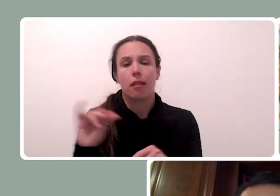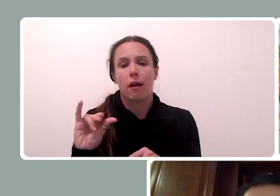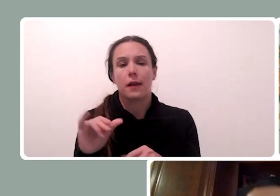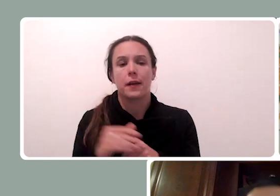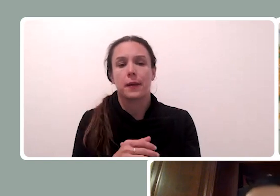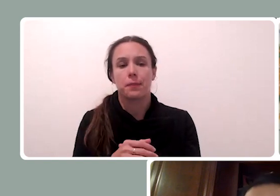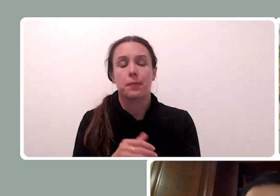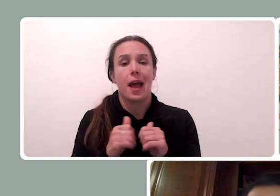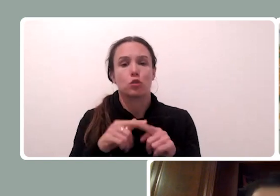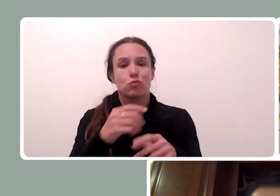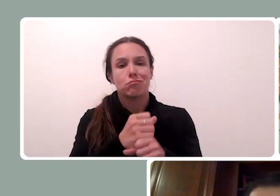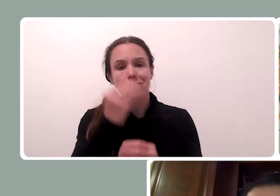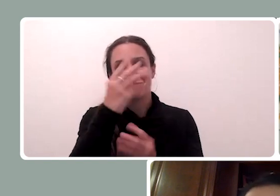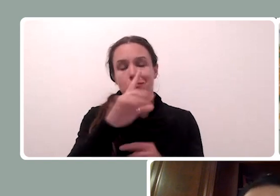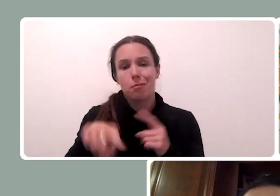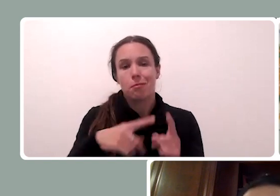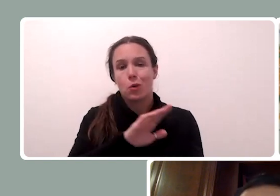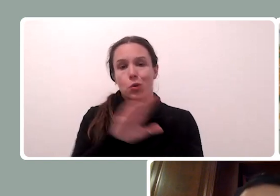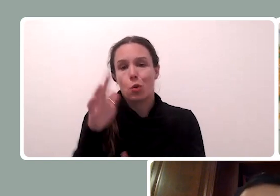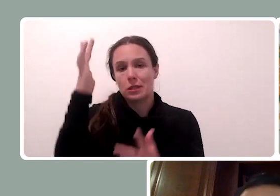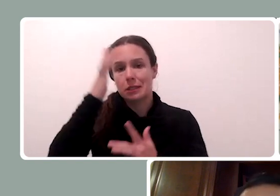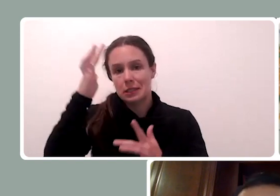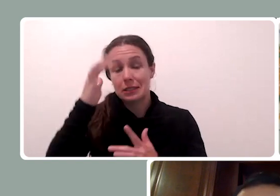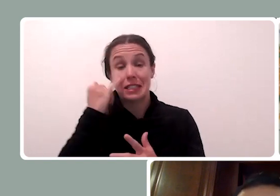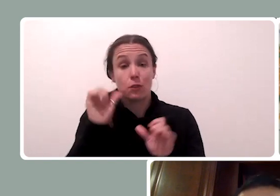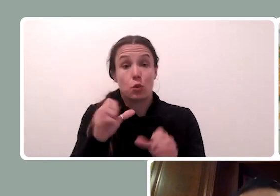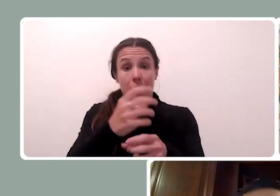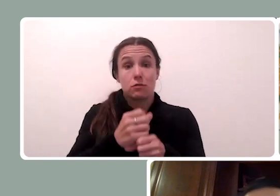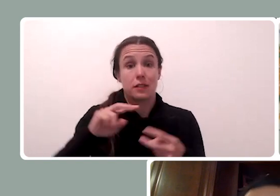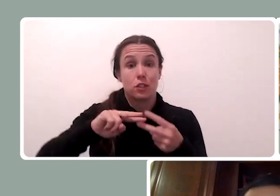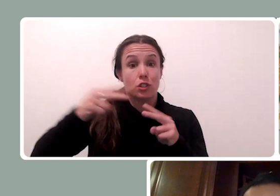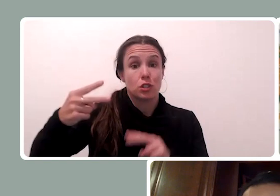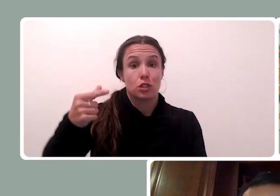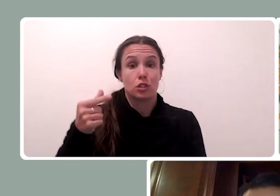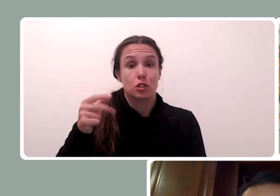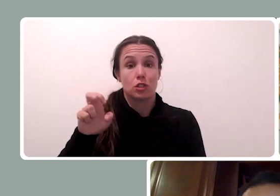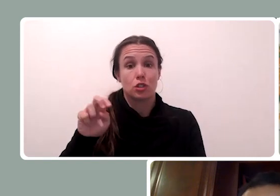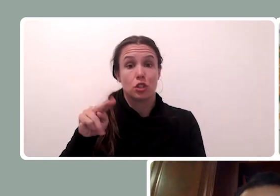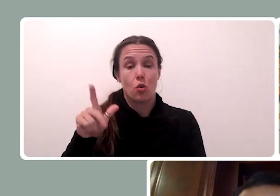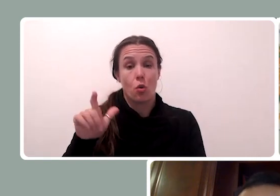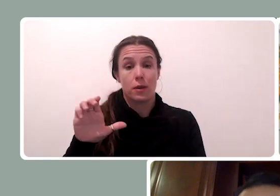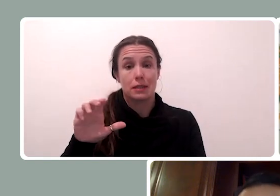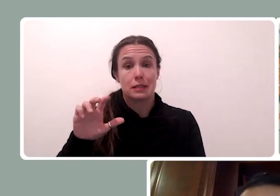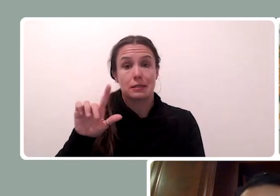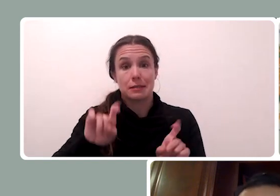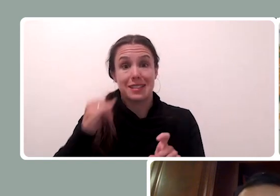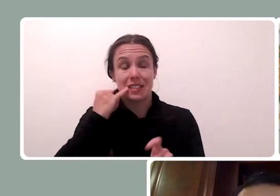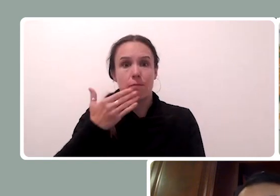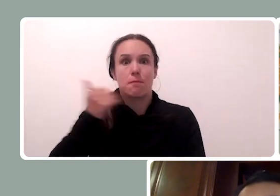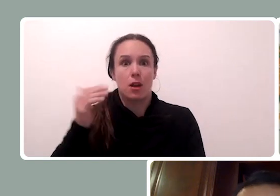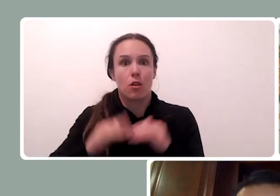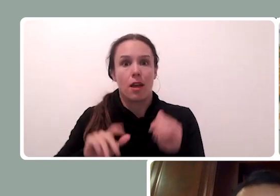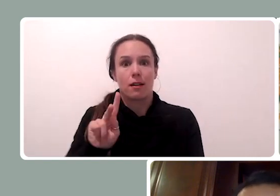getting information about your disease. If you can get a genomic test, that's even better than a Ki-67, that would probably